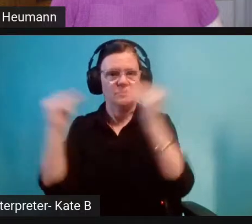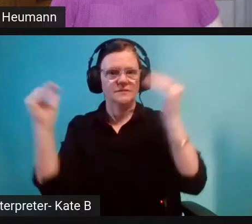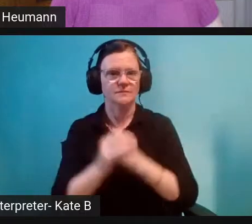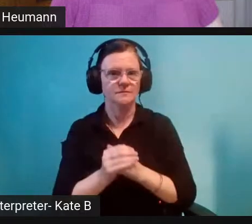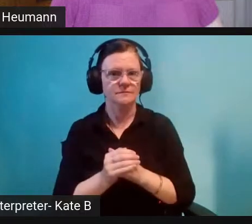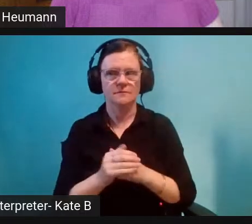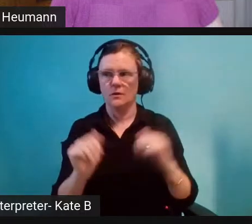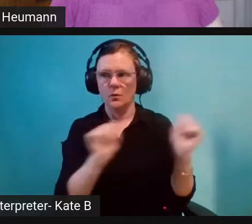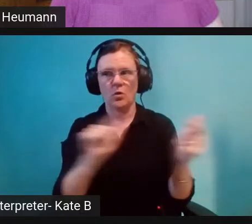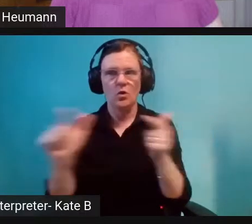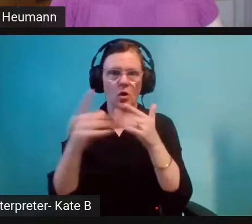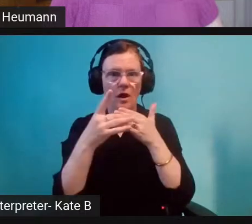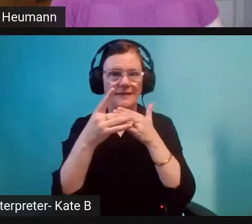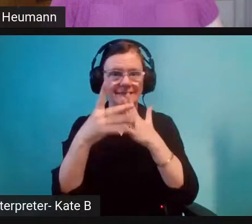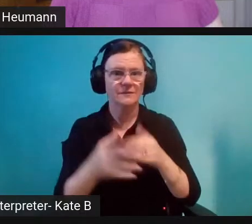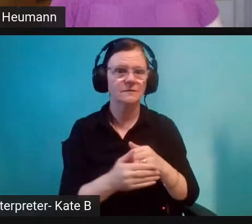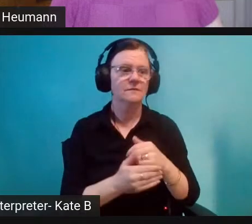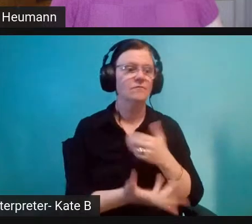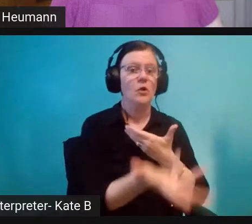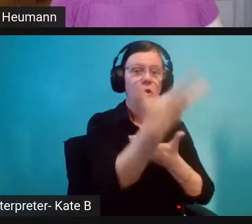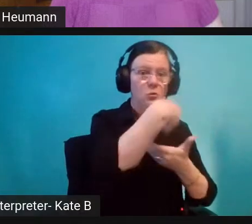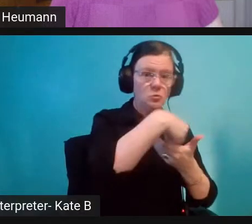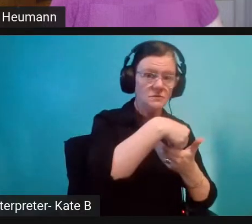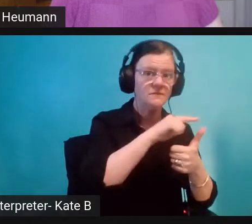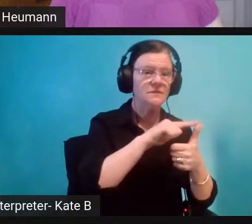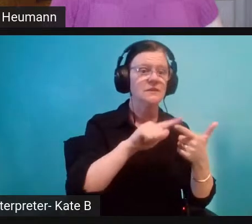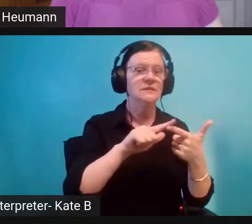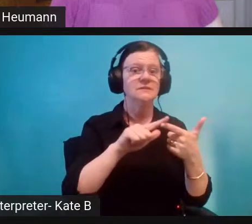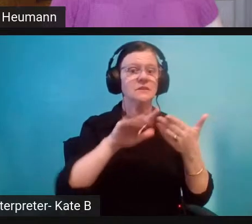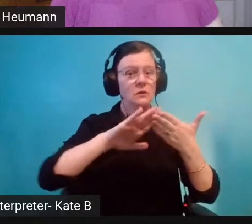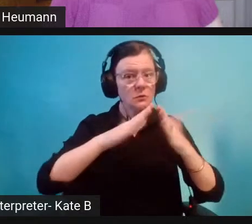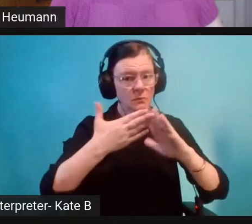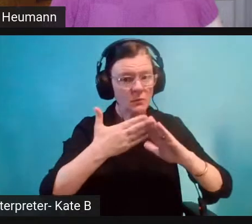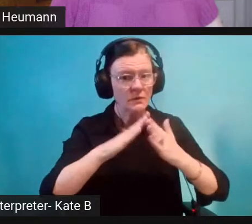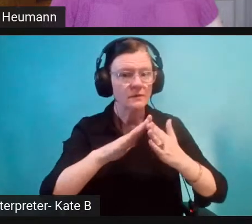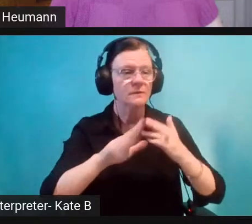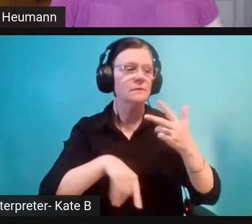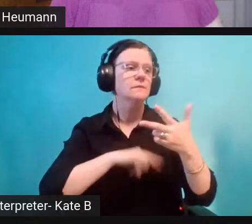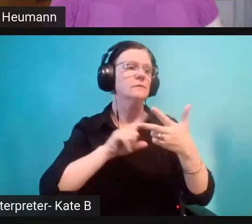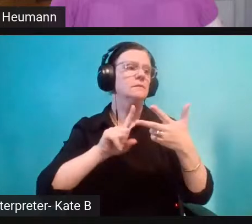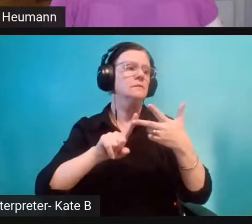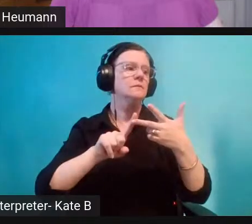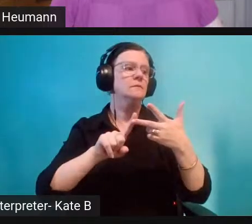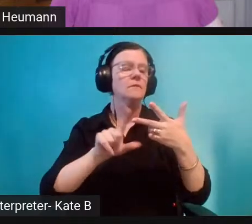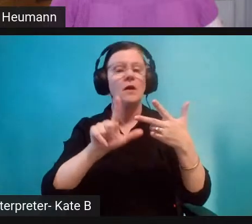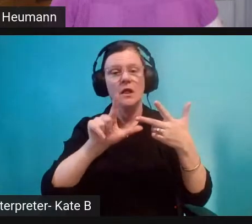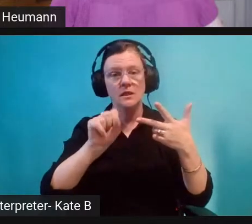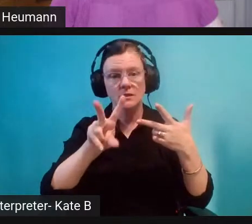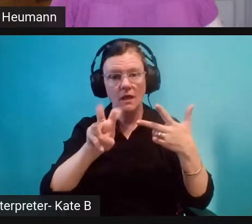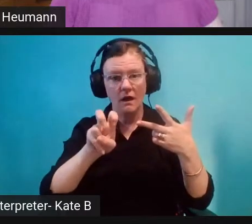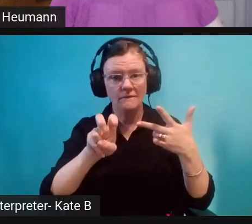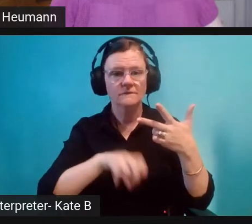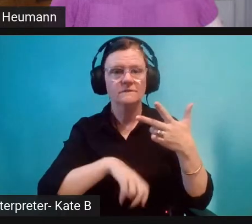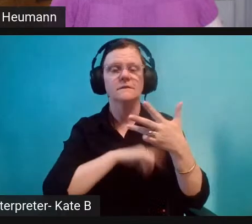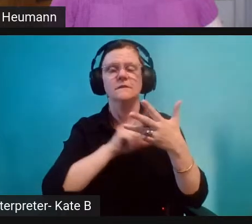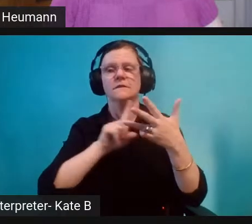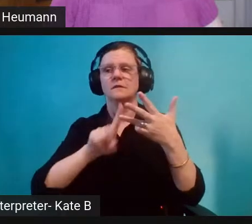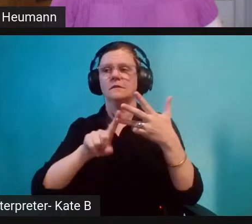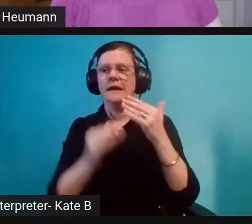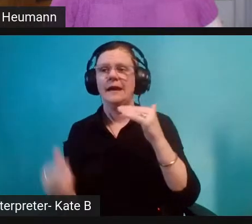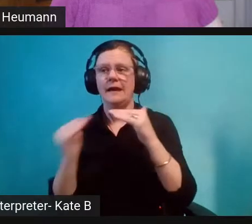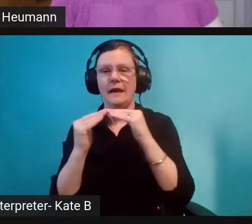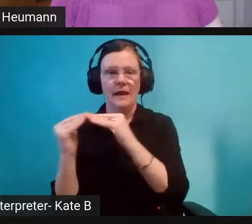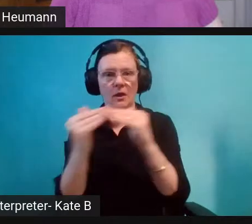Leaders of inclusiveness and community, of love,